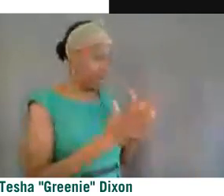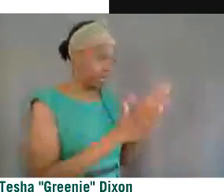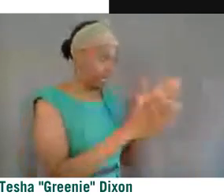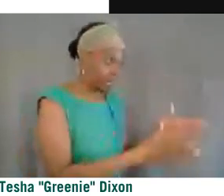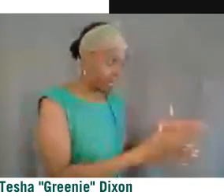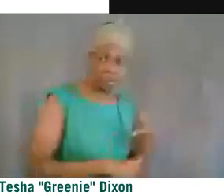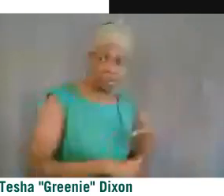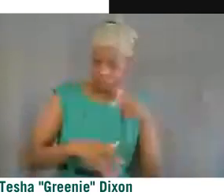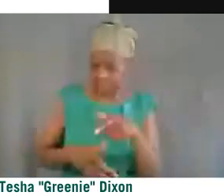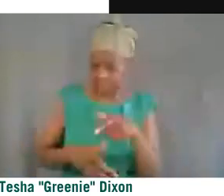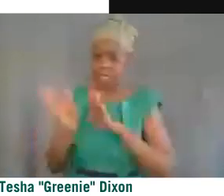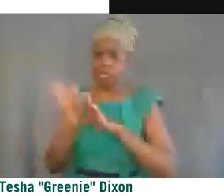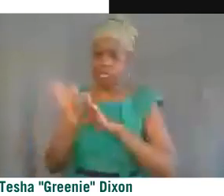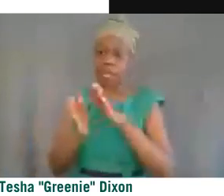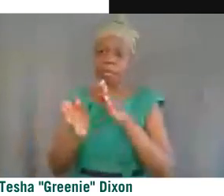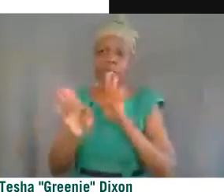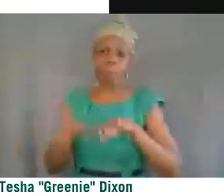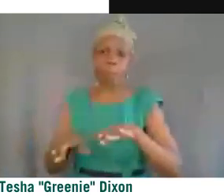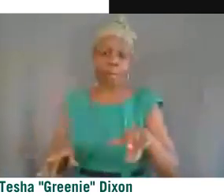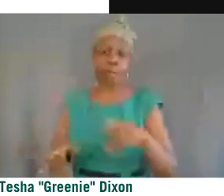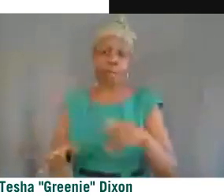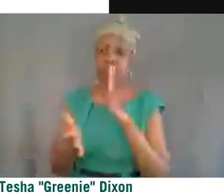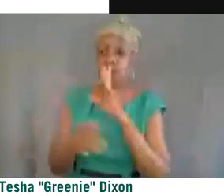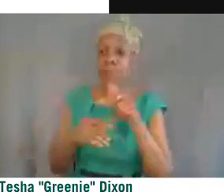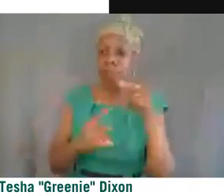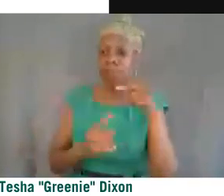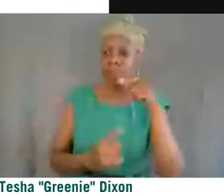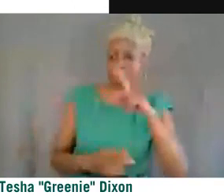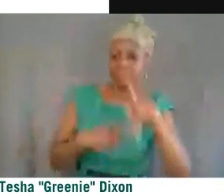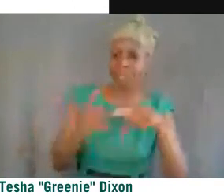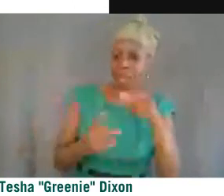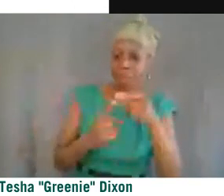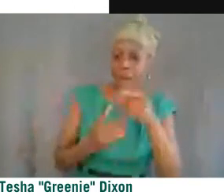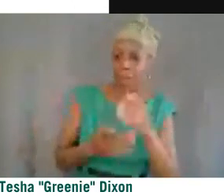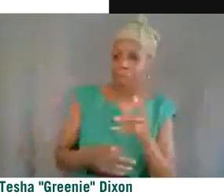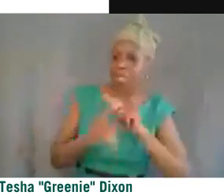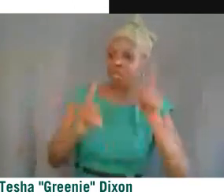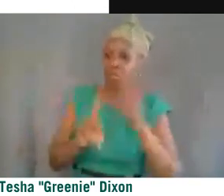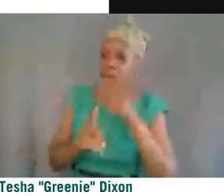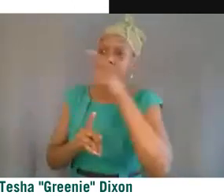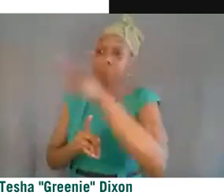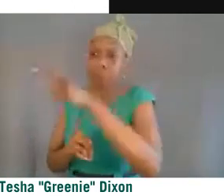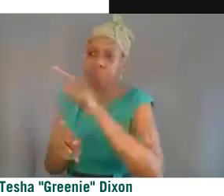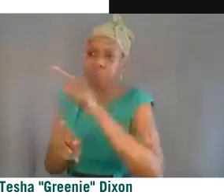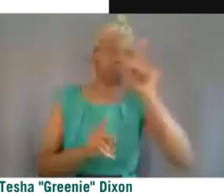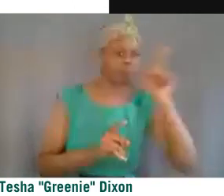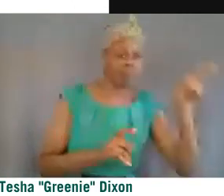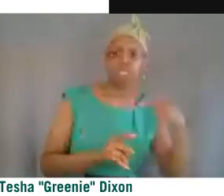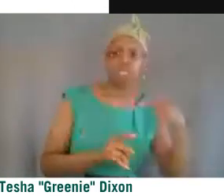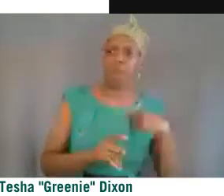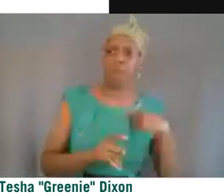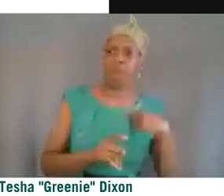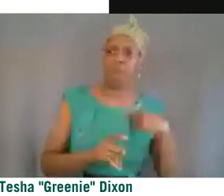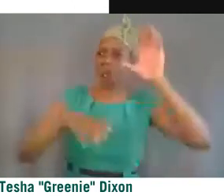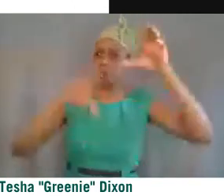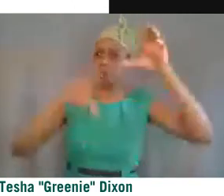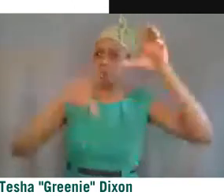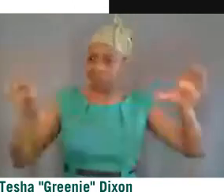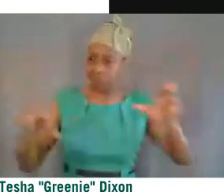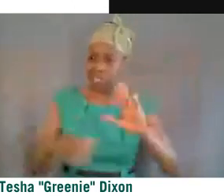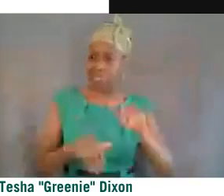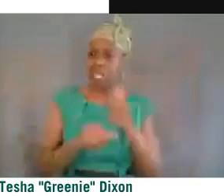that we talk to about these kinds of developmental problems, who might be different from the ones that we speak to about autism or